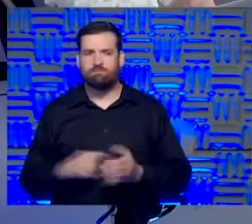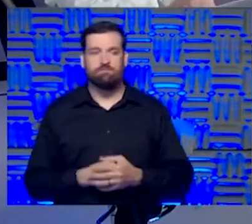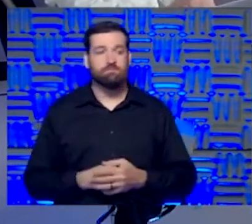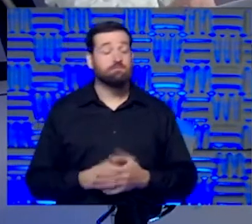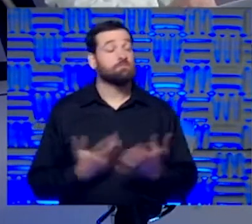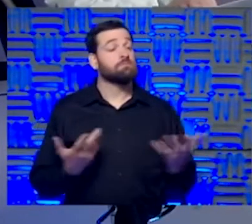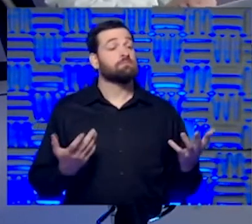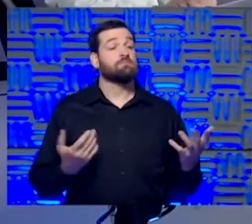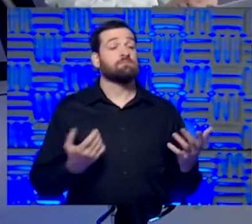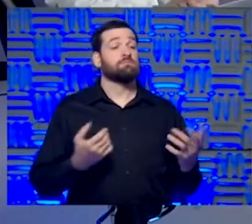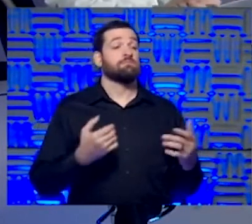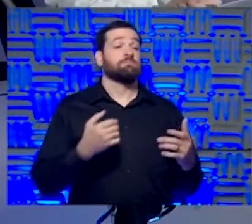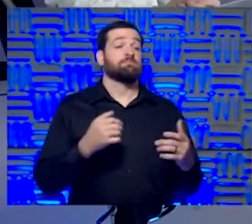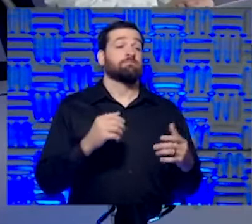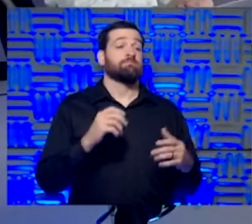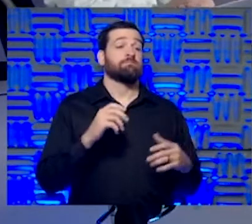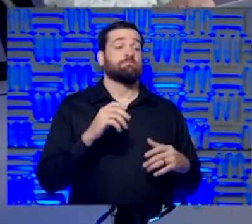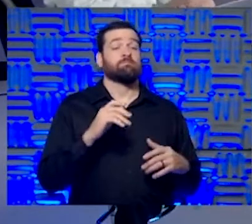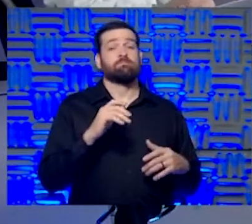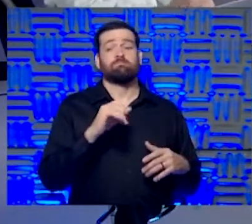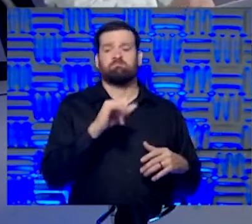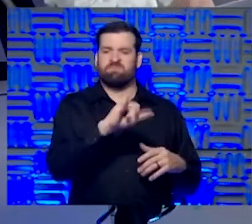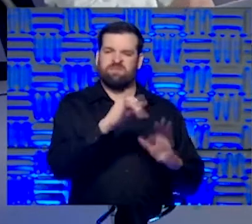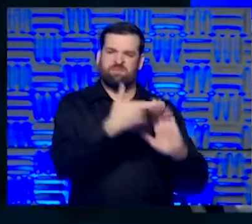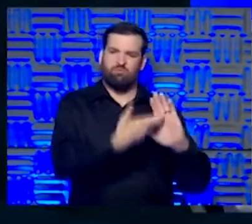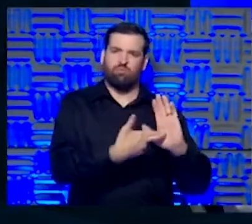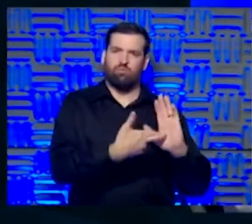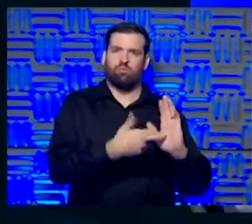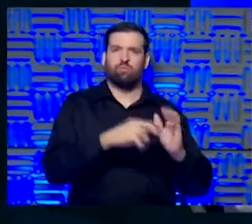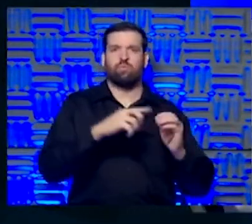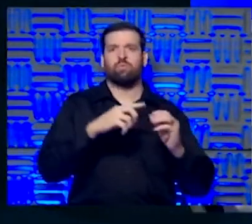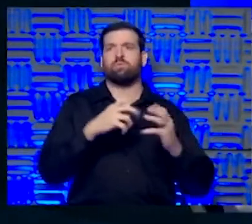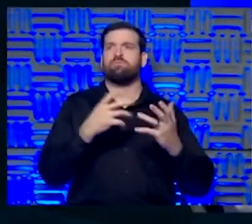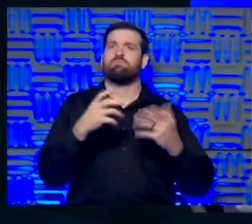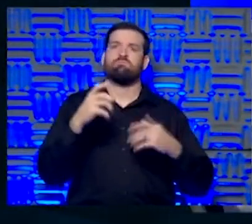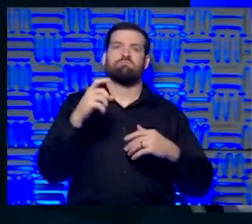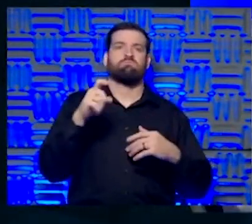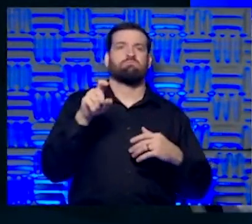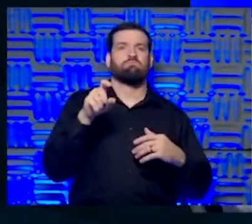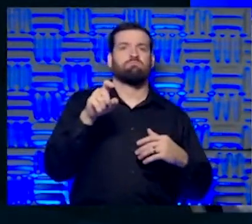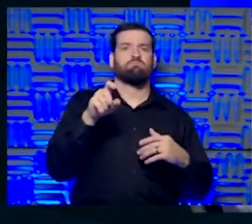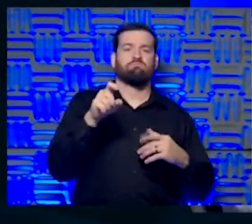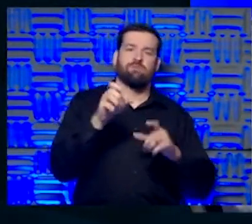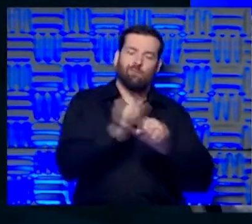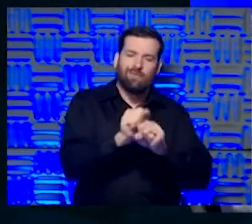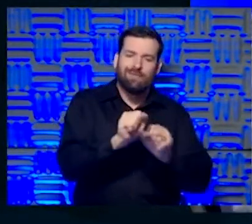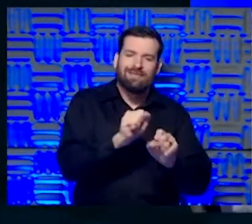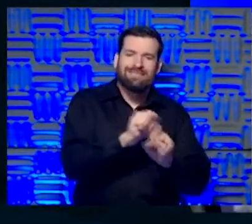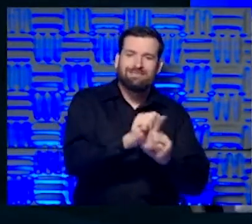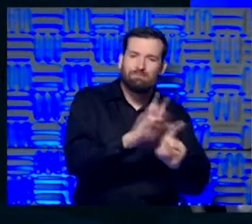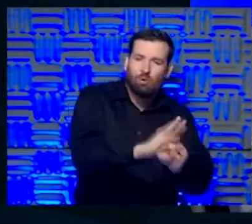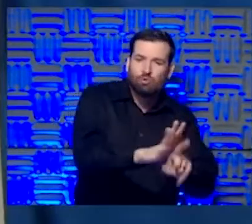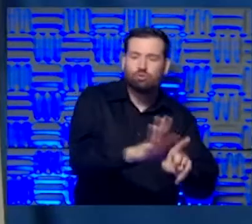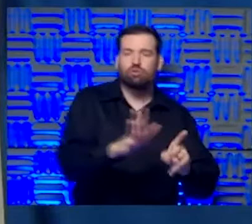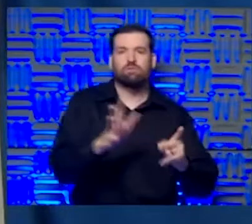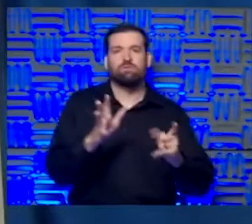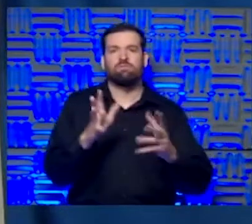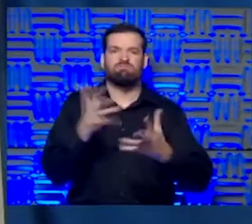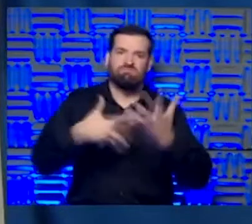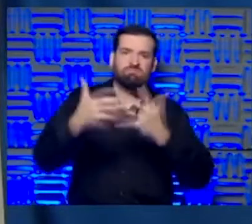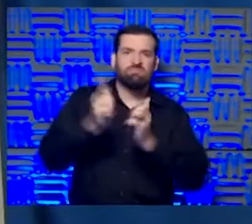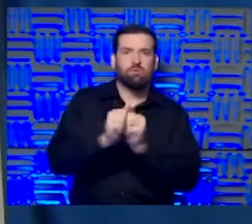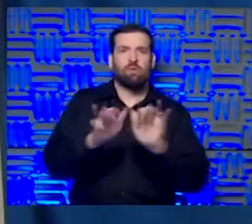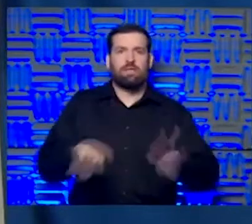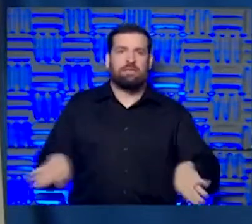Well, just like the rules around where you should have your, the exposure you have with your kids for, to